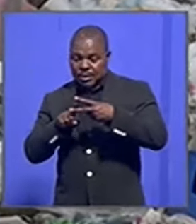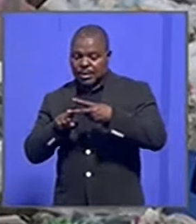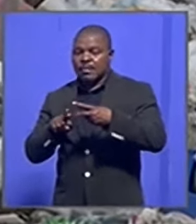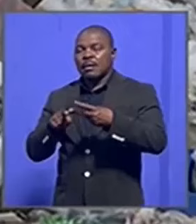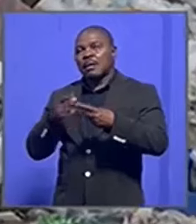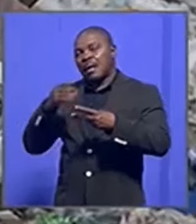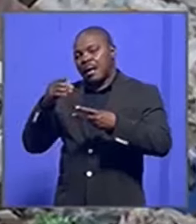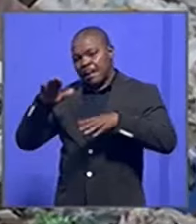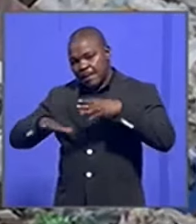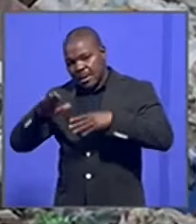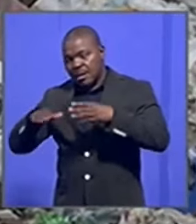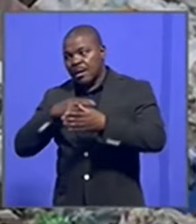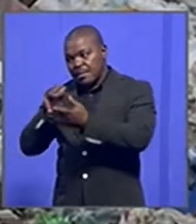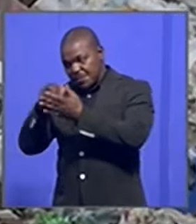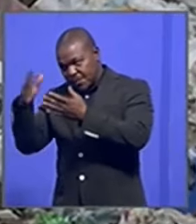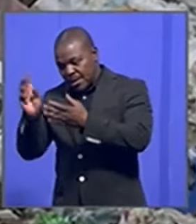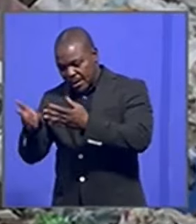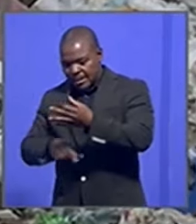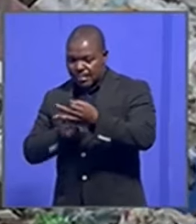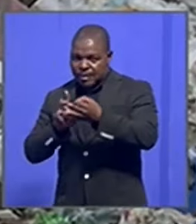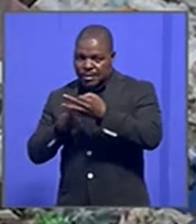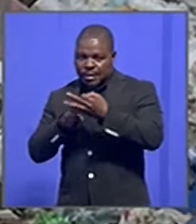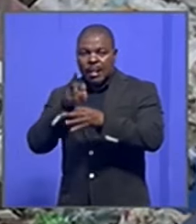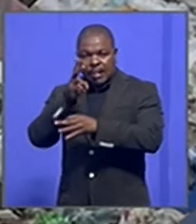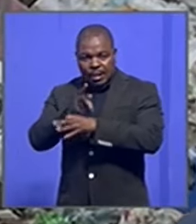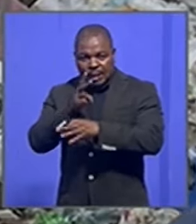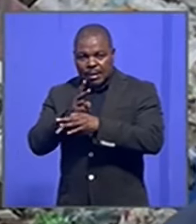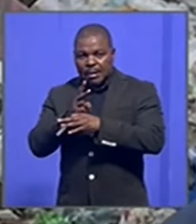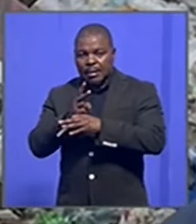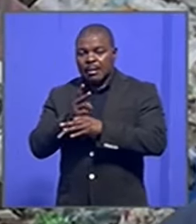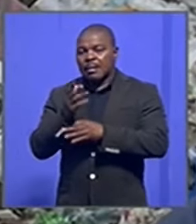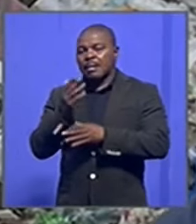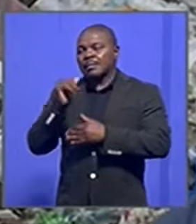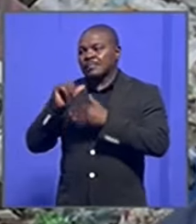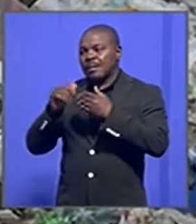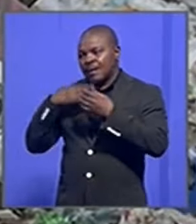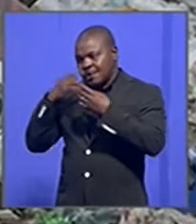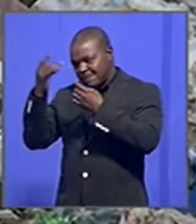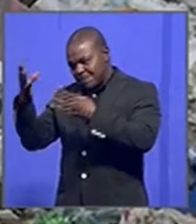and then the last one, it was last month,